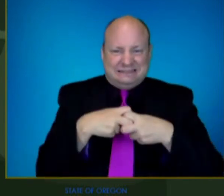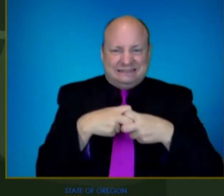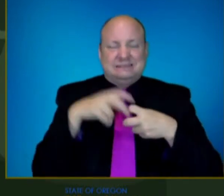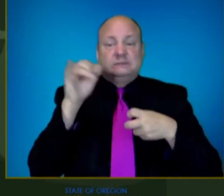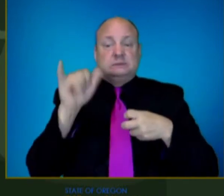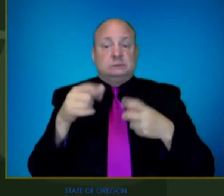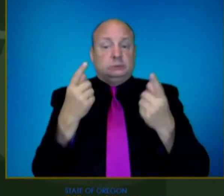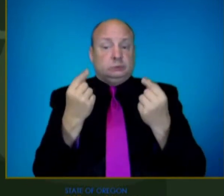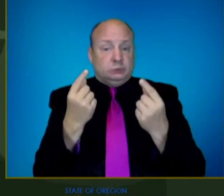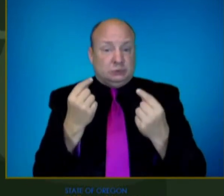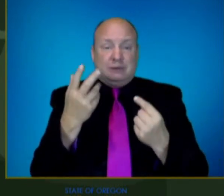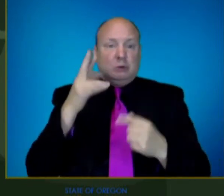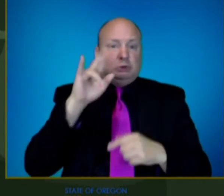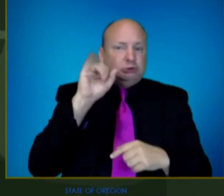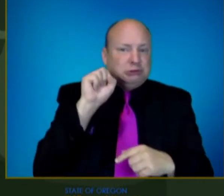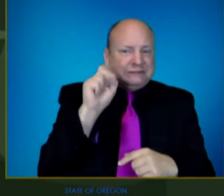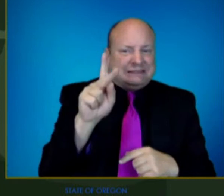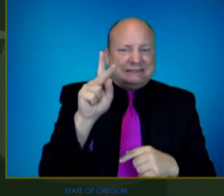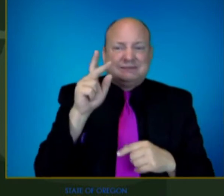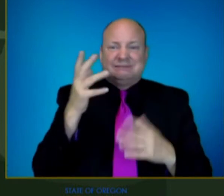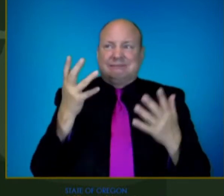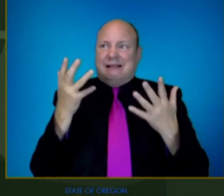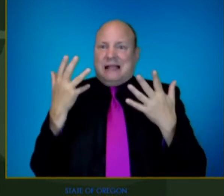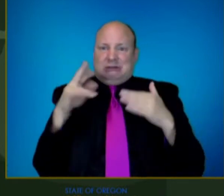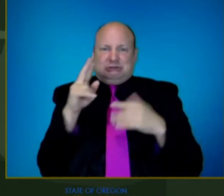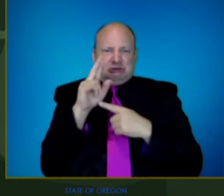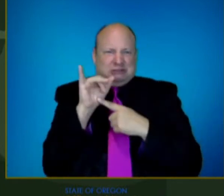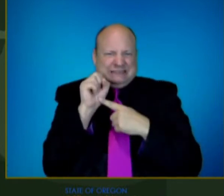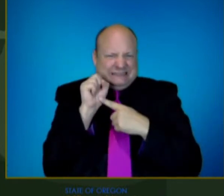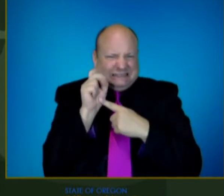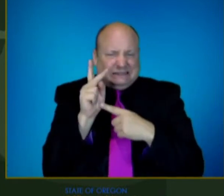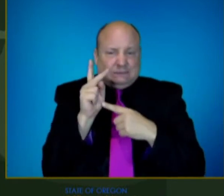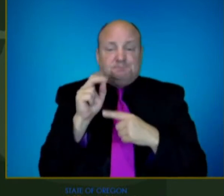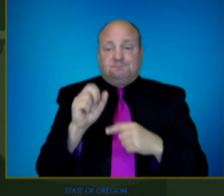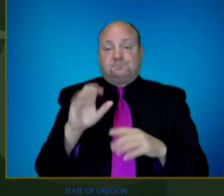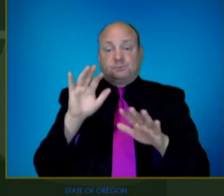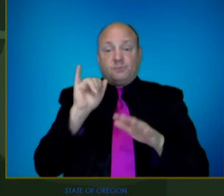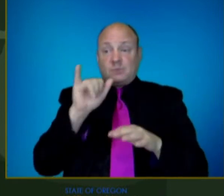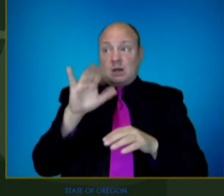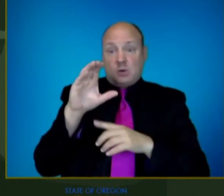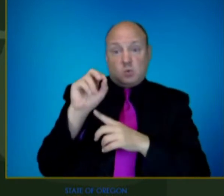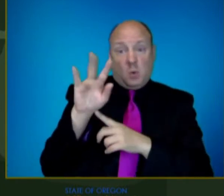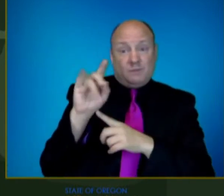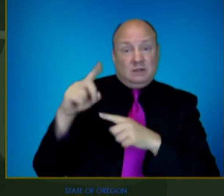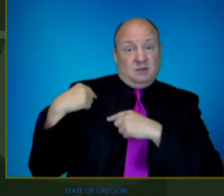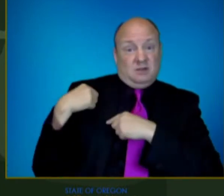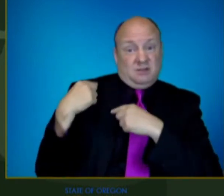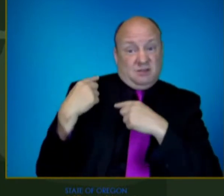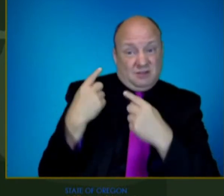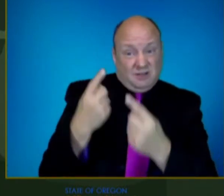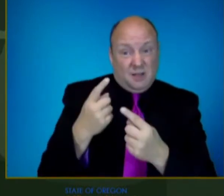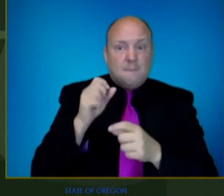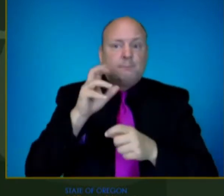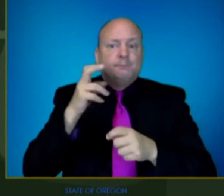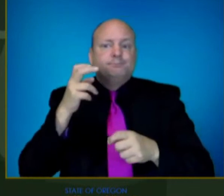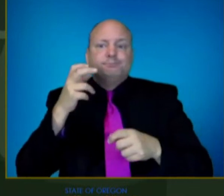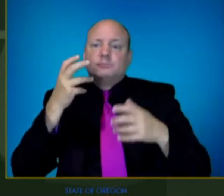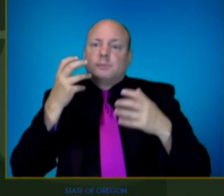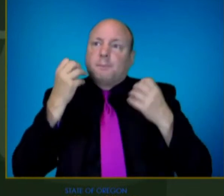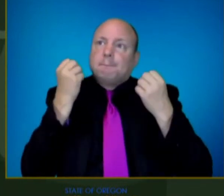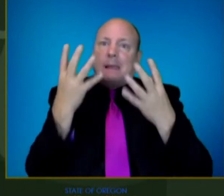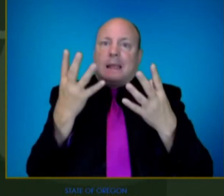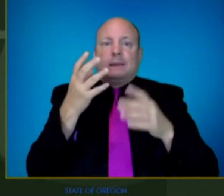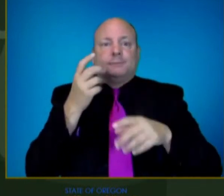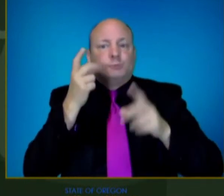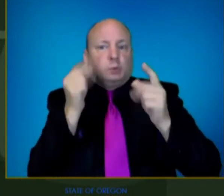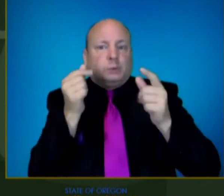risk. Throughout the pandemic, we have learned that quick and decisive action saves lives. Vaccines are